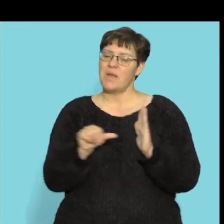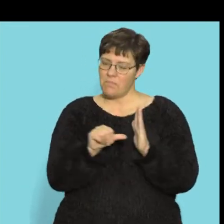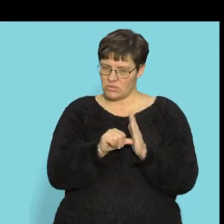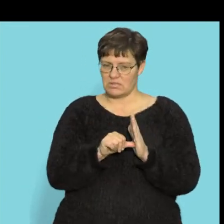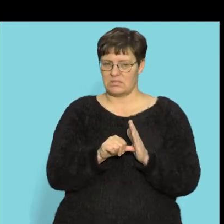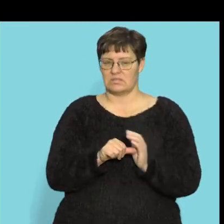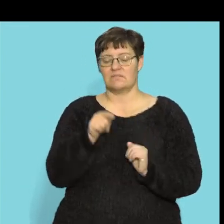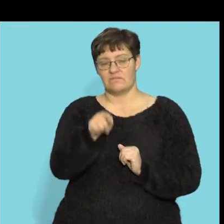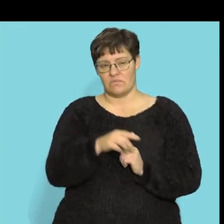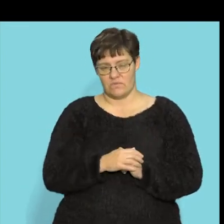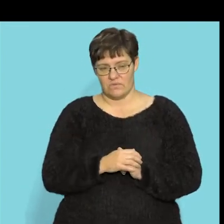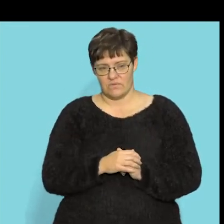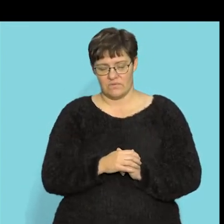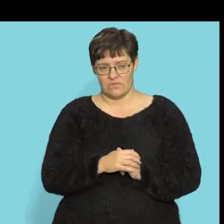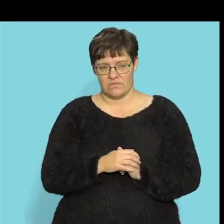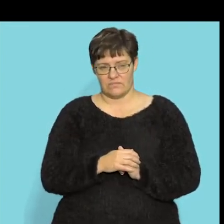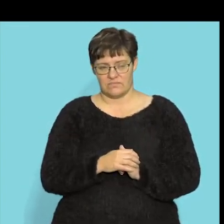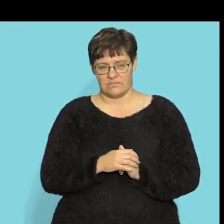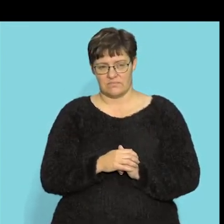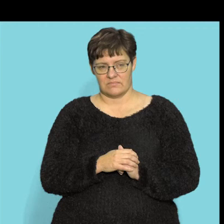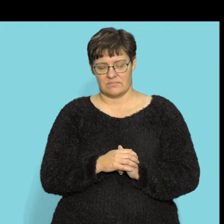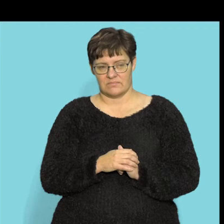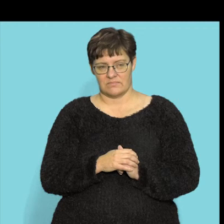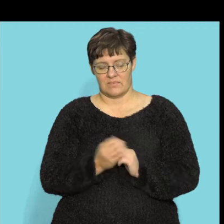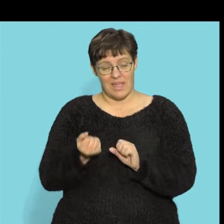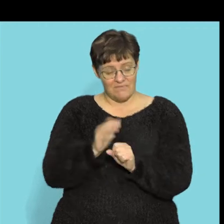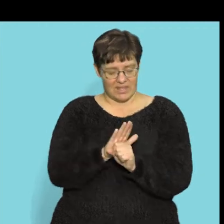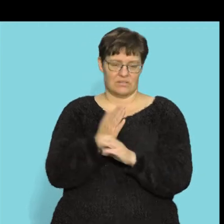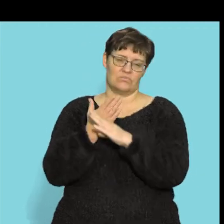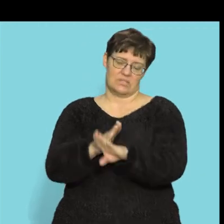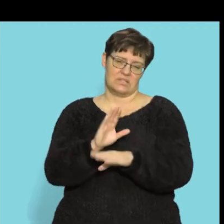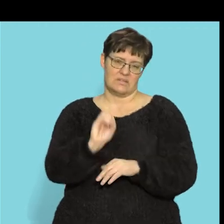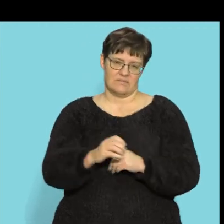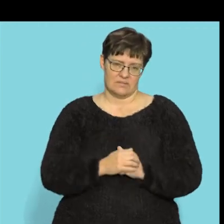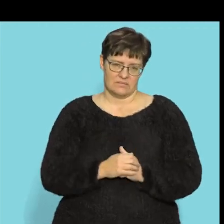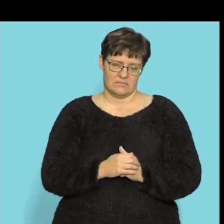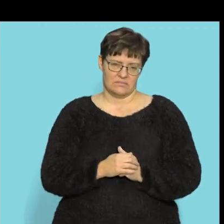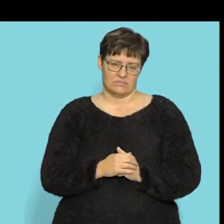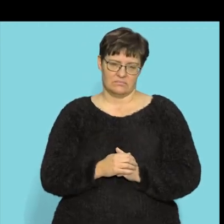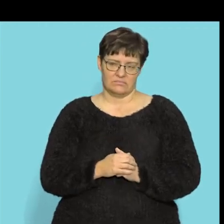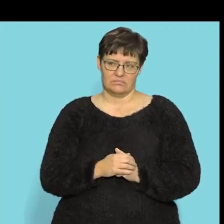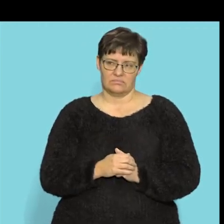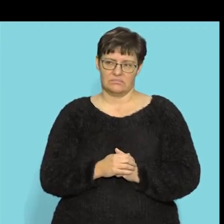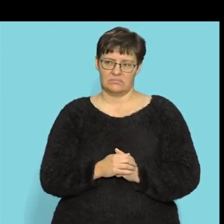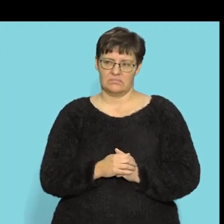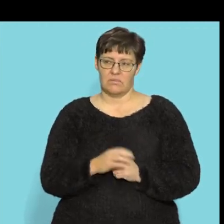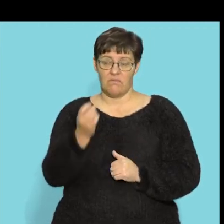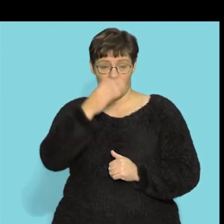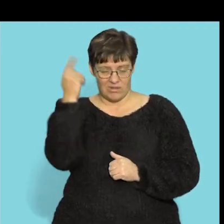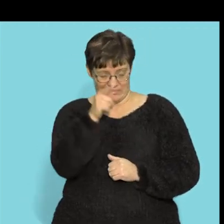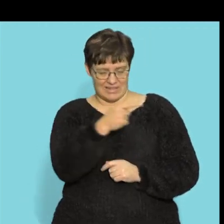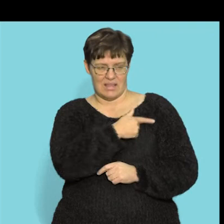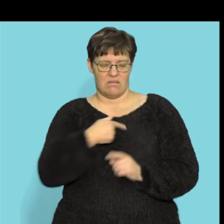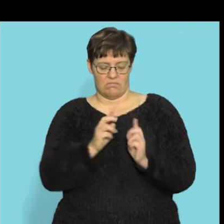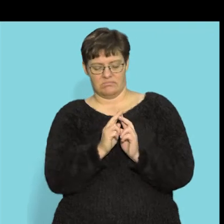important in as far, okay, as the factors that affect resistance of a material. The other one that we forgot